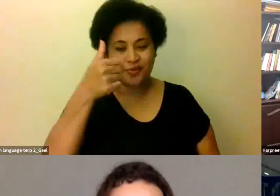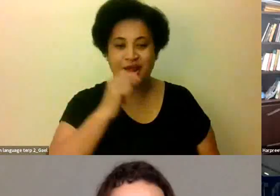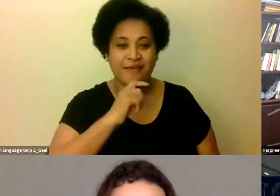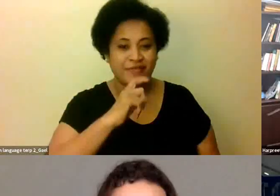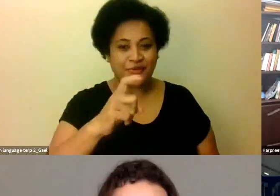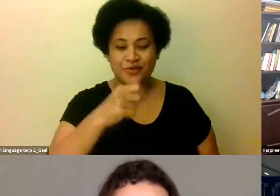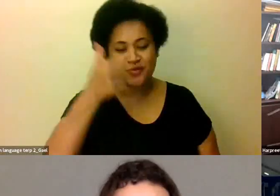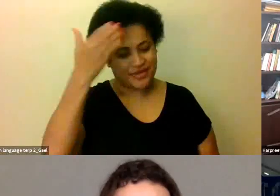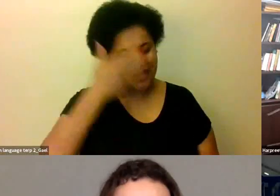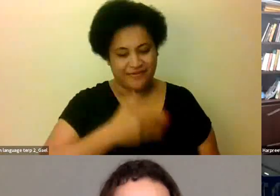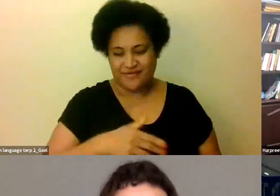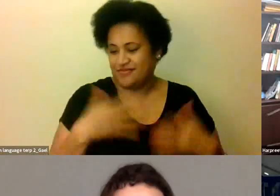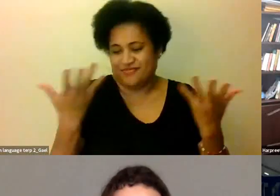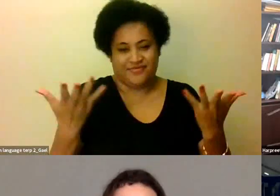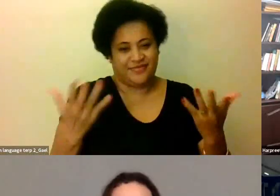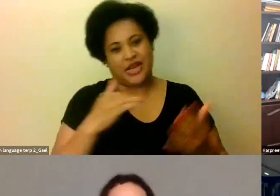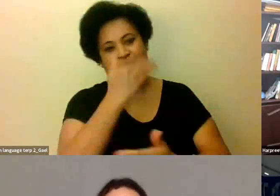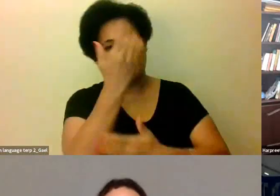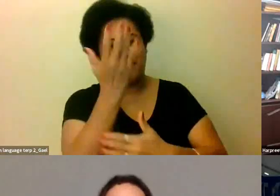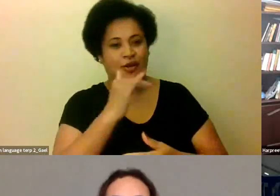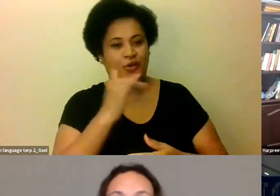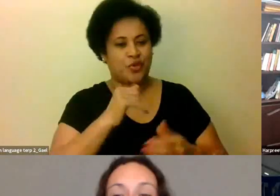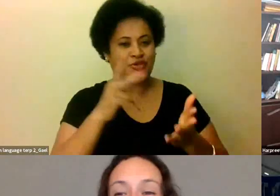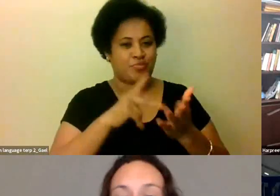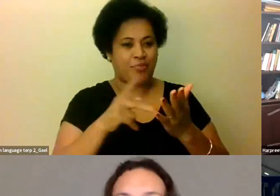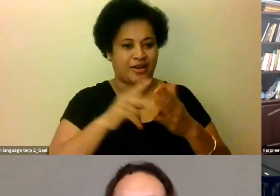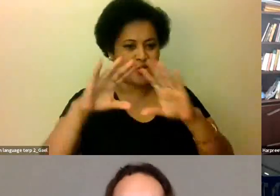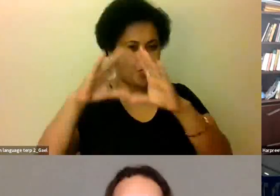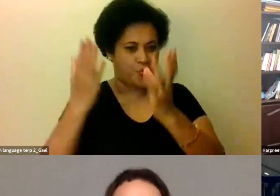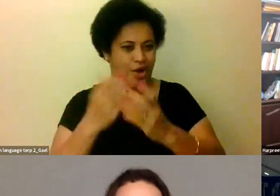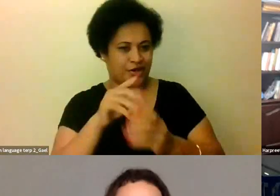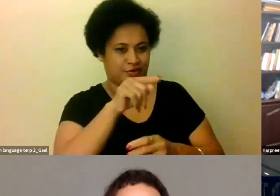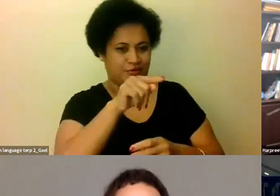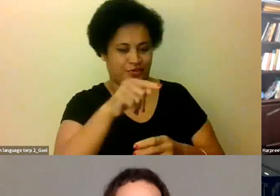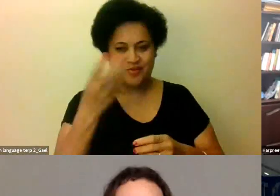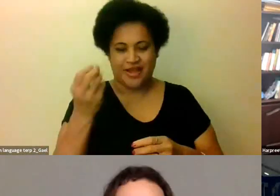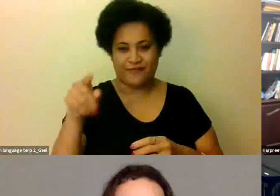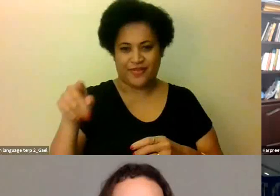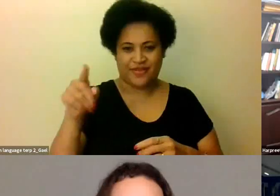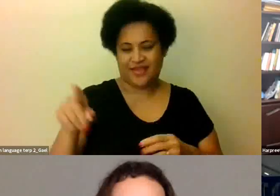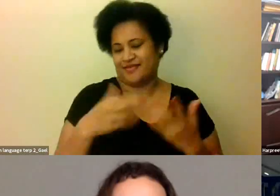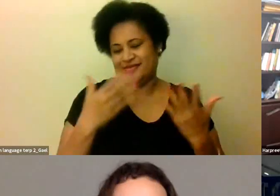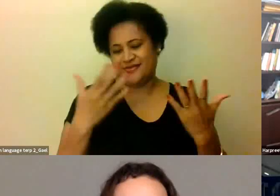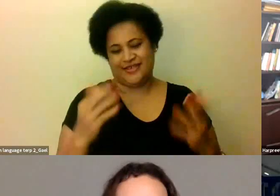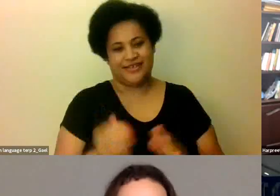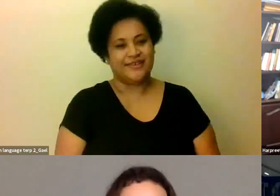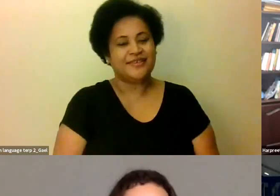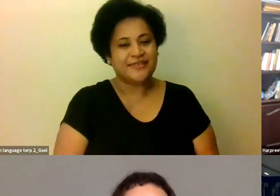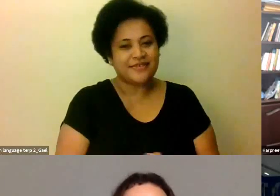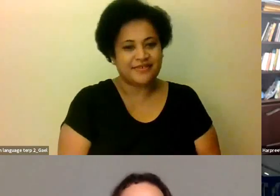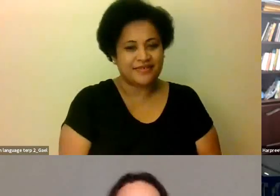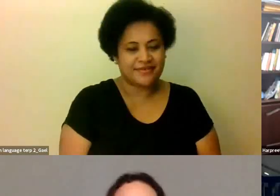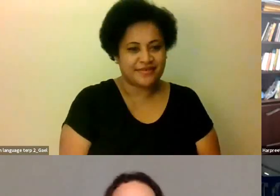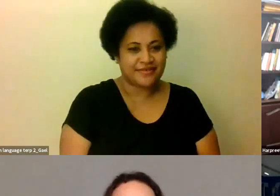for inviting. Yes, exactly. I think all time zones represented